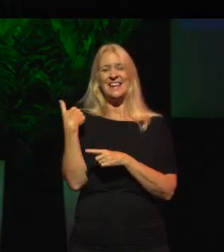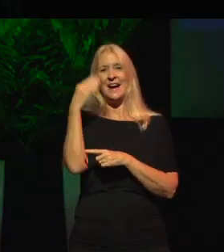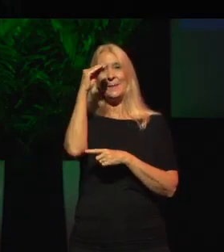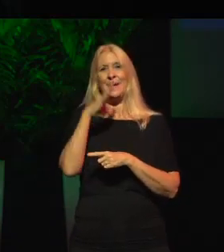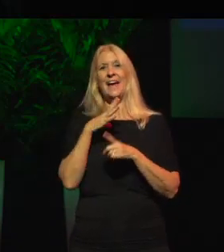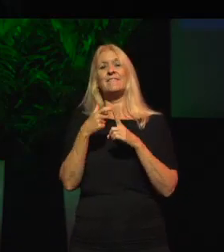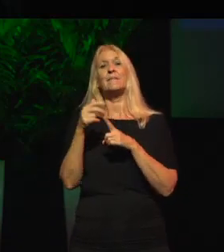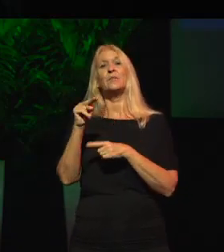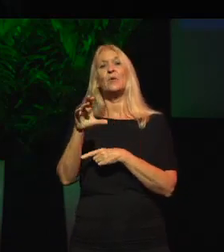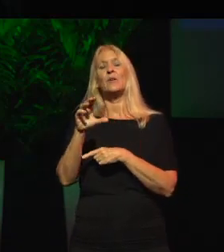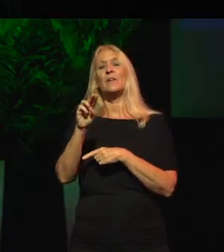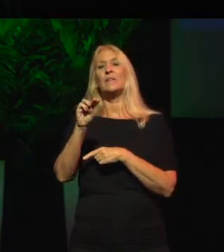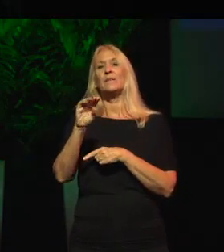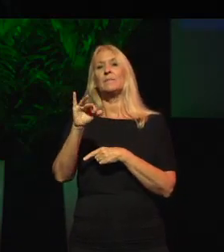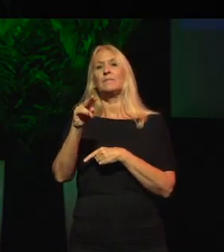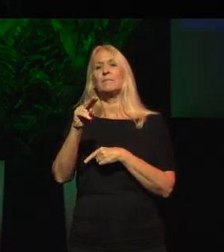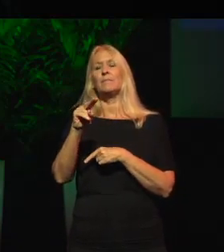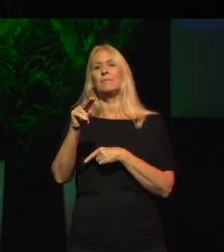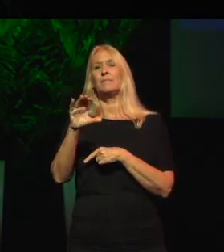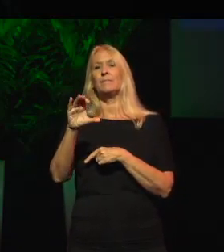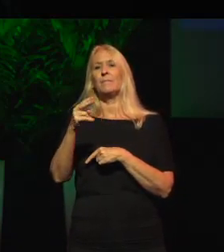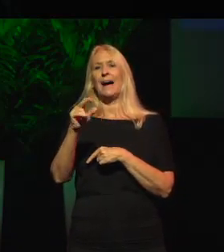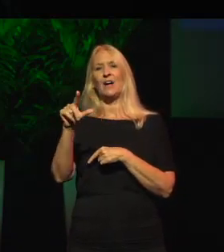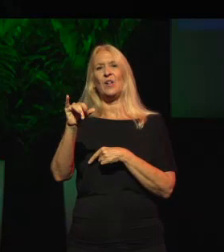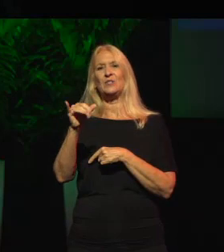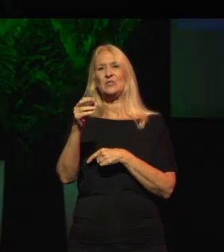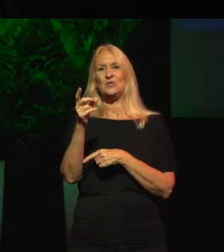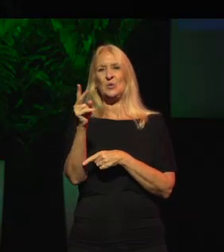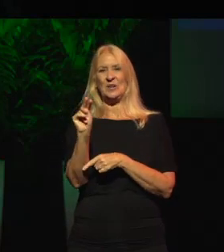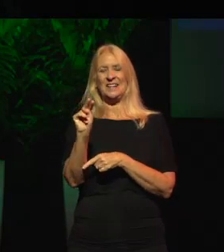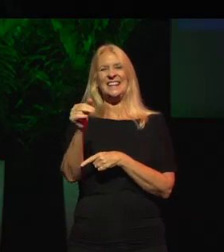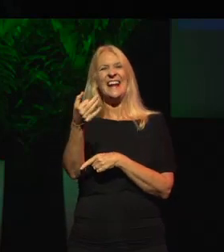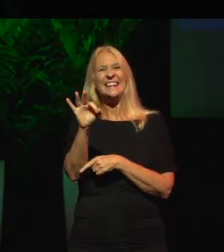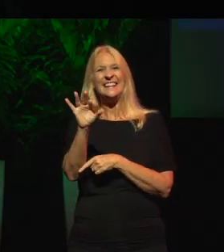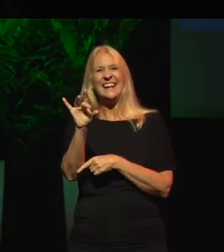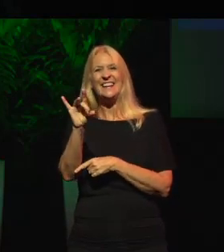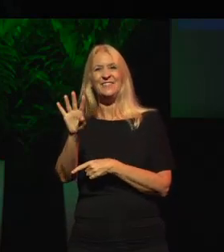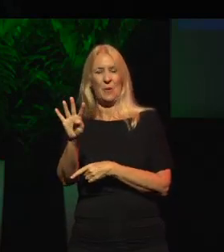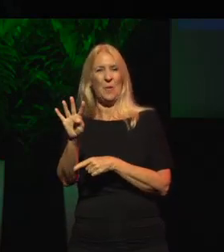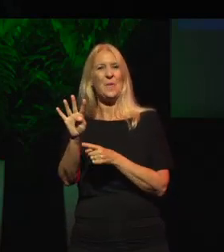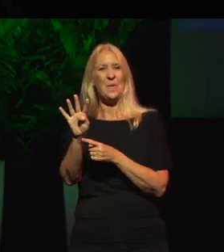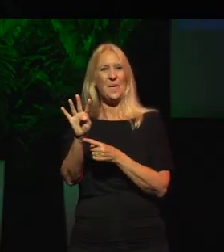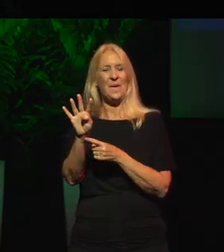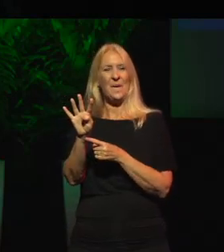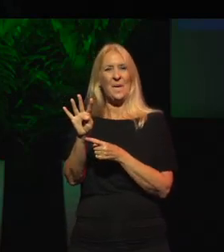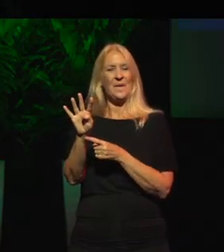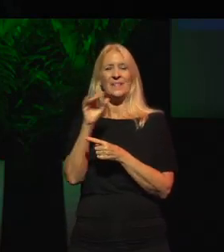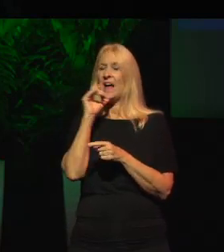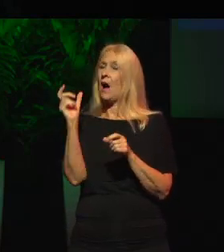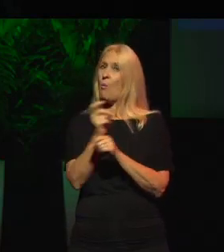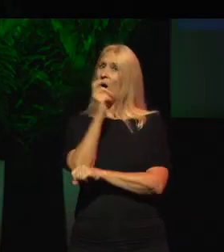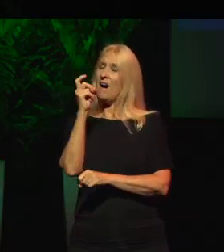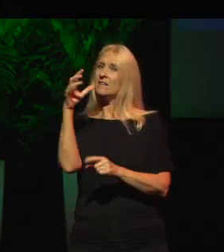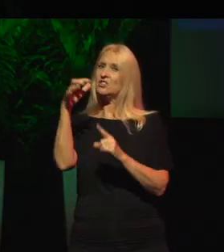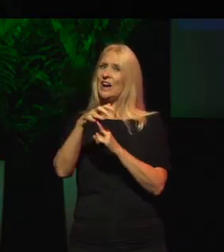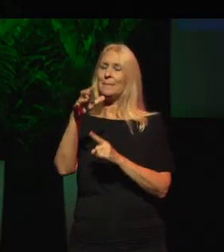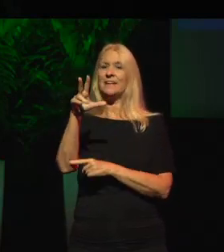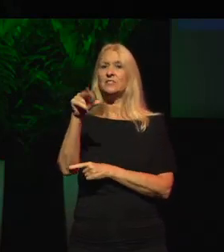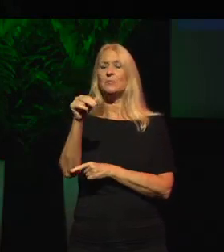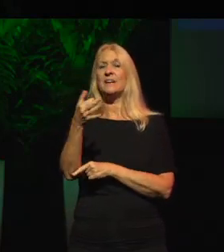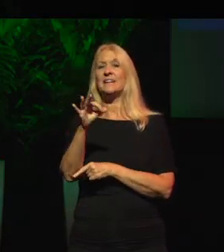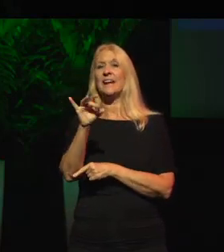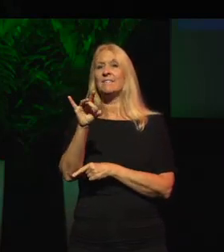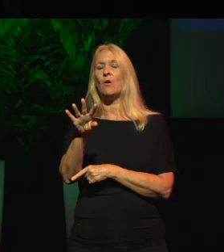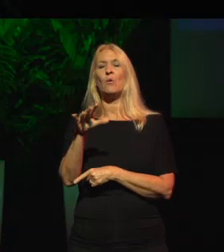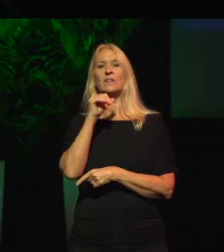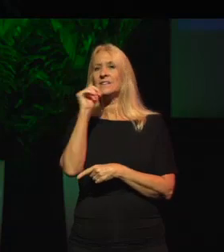North Carolina, Michael Jordan, in 1984. And they did not win a championship in 1984. They didn't win a championship